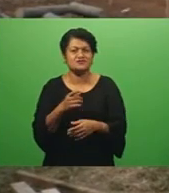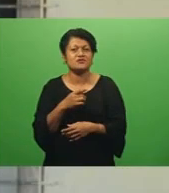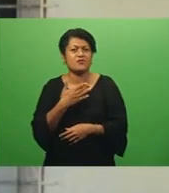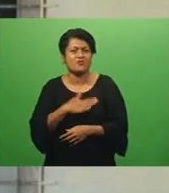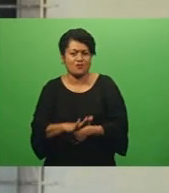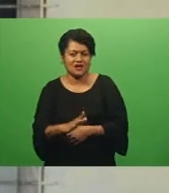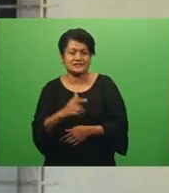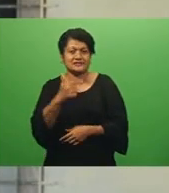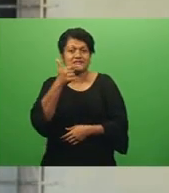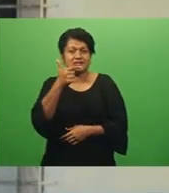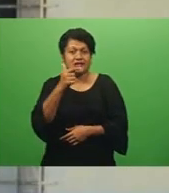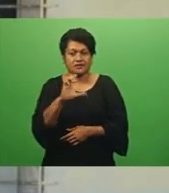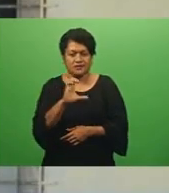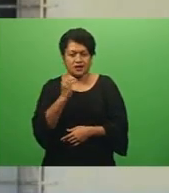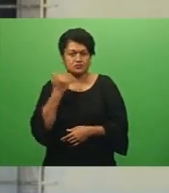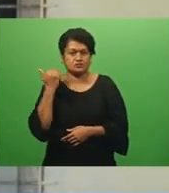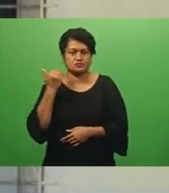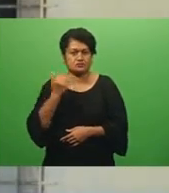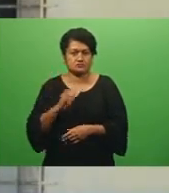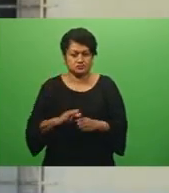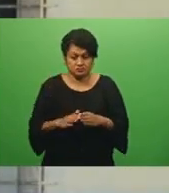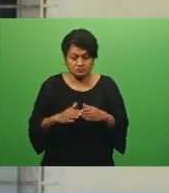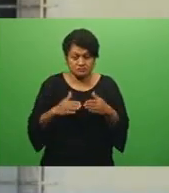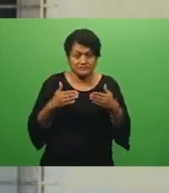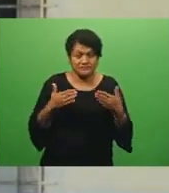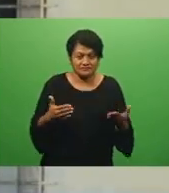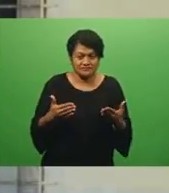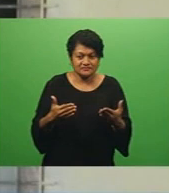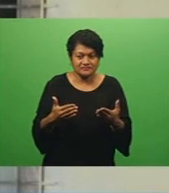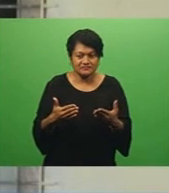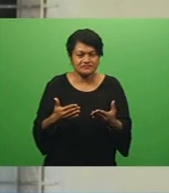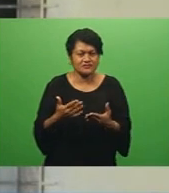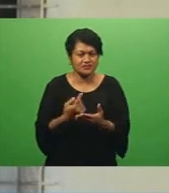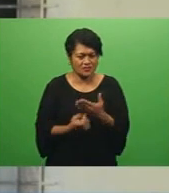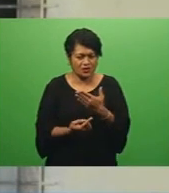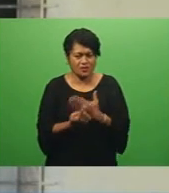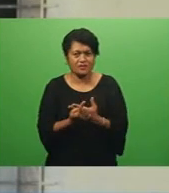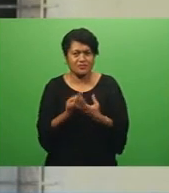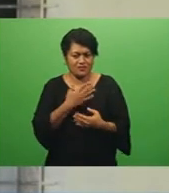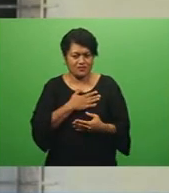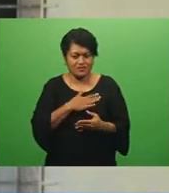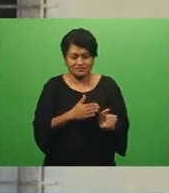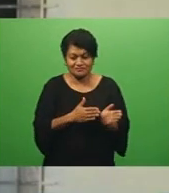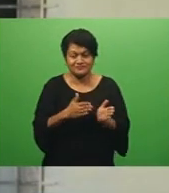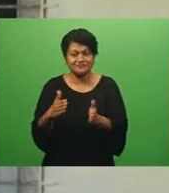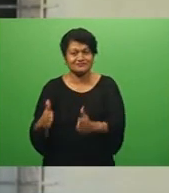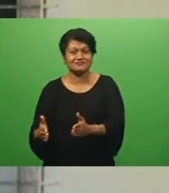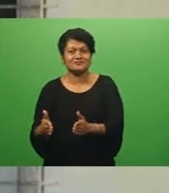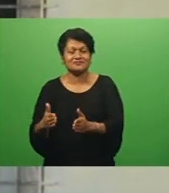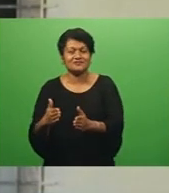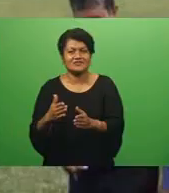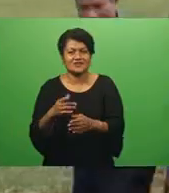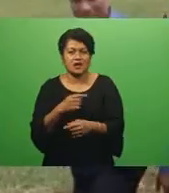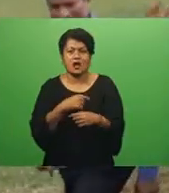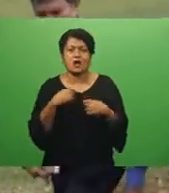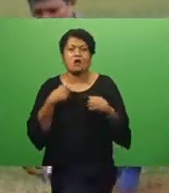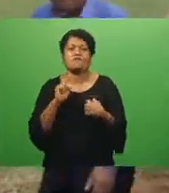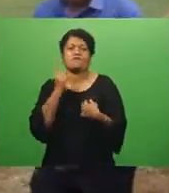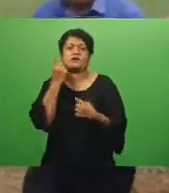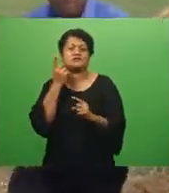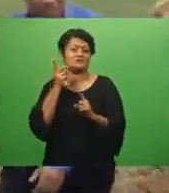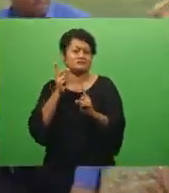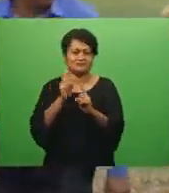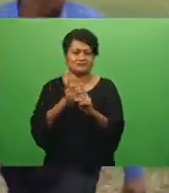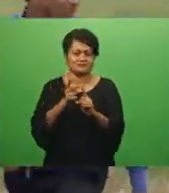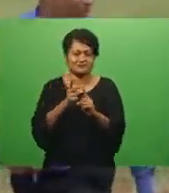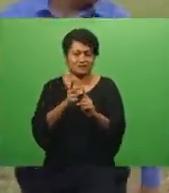building. Right now, getting you out of those learning shelters into these new 7 classrooms is our priority. Speaking